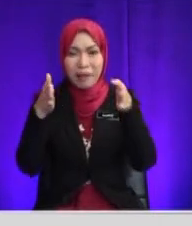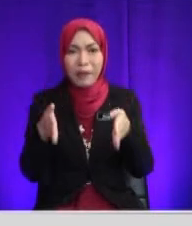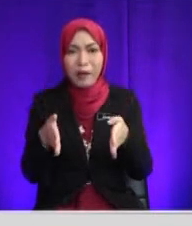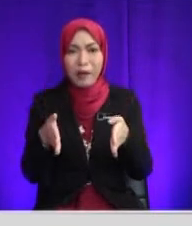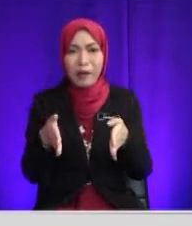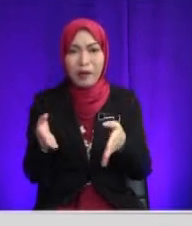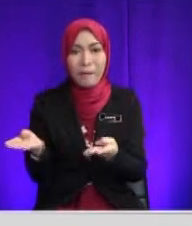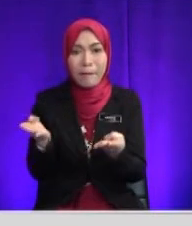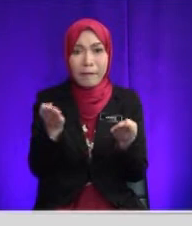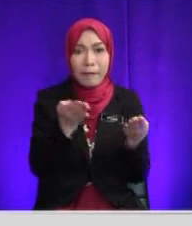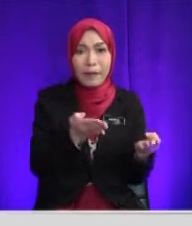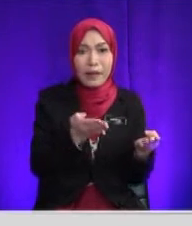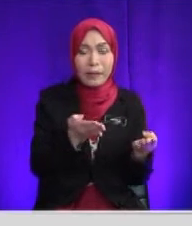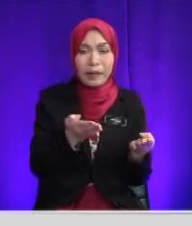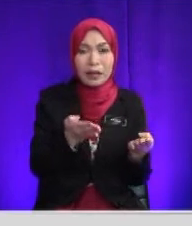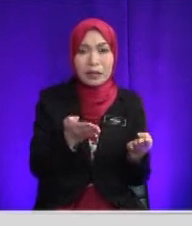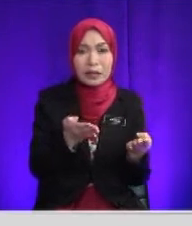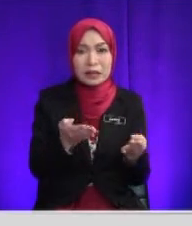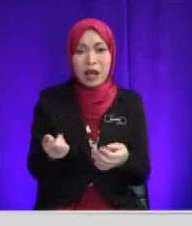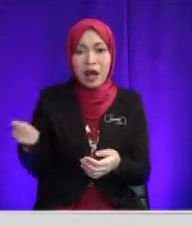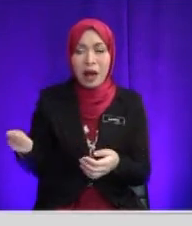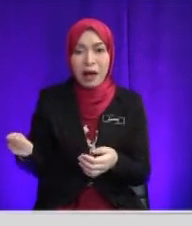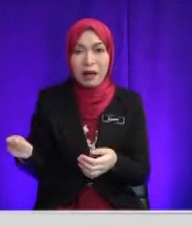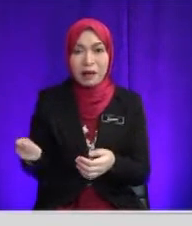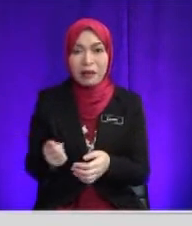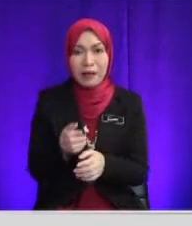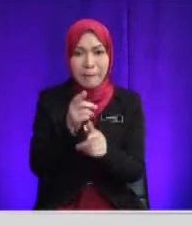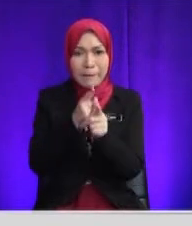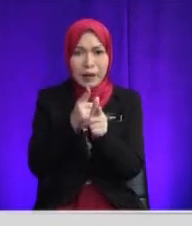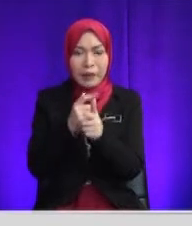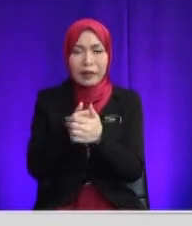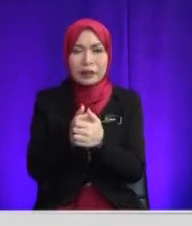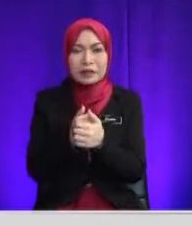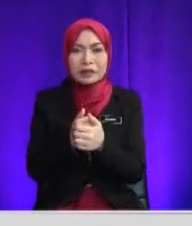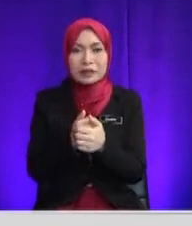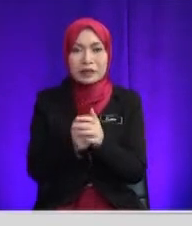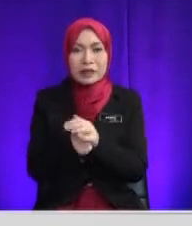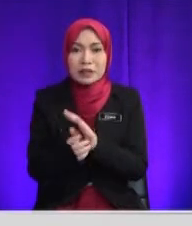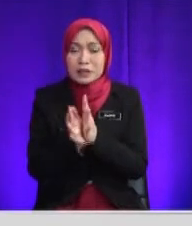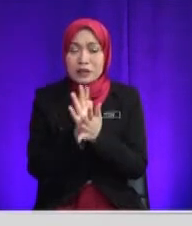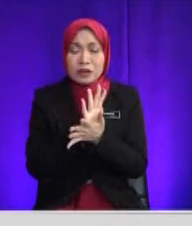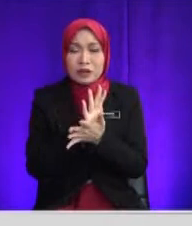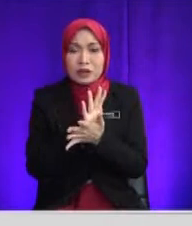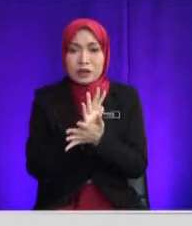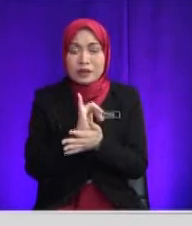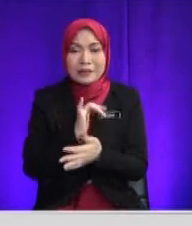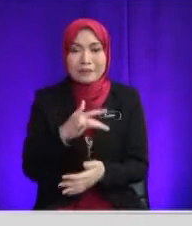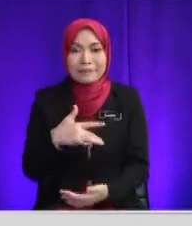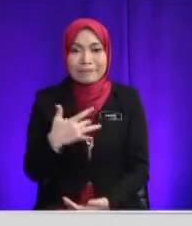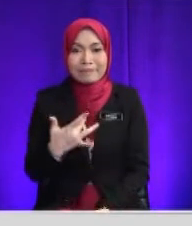But we're better protected too, with special clothing and equipment. so I generally feel pretty safe.